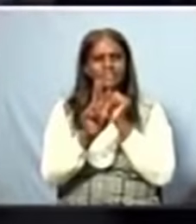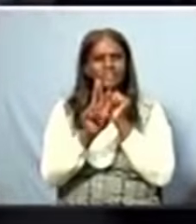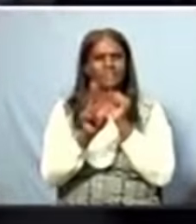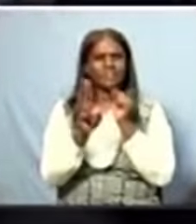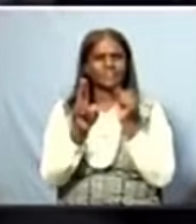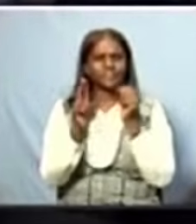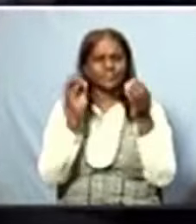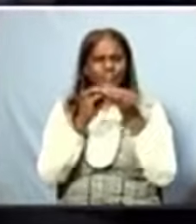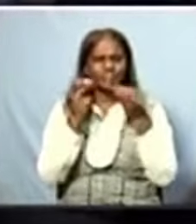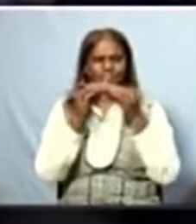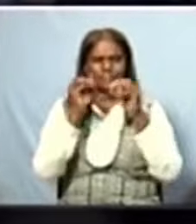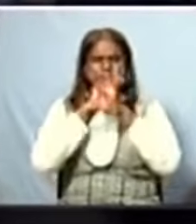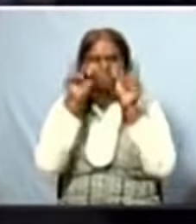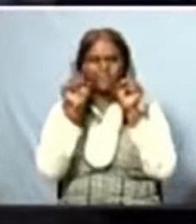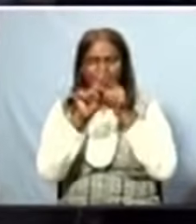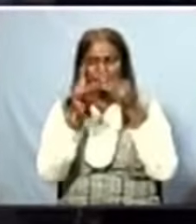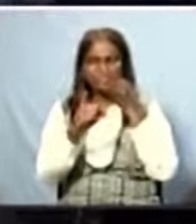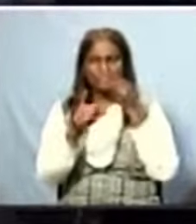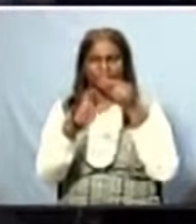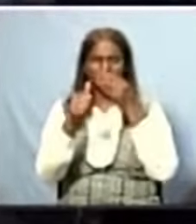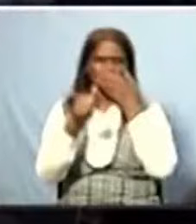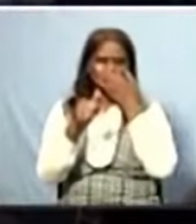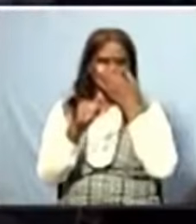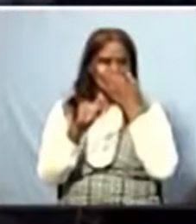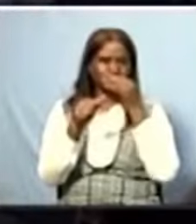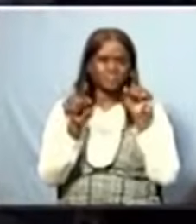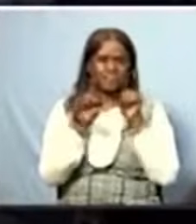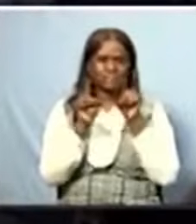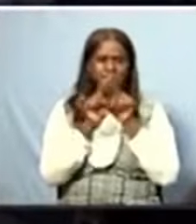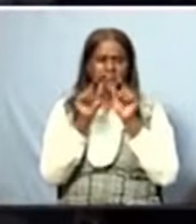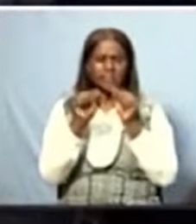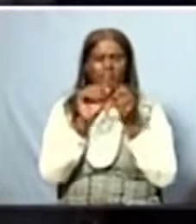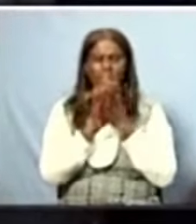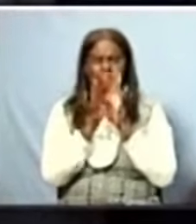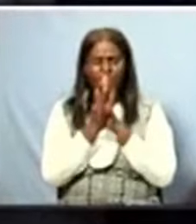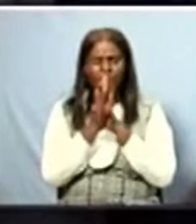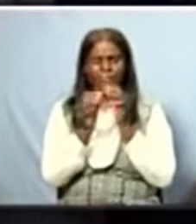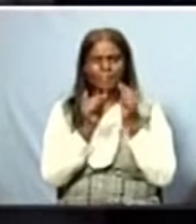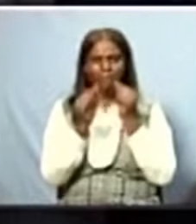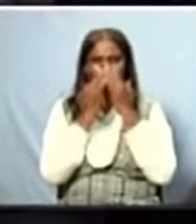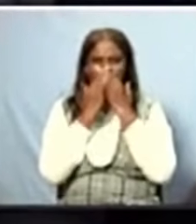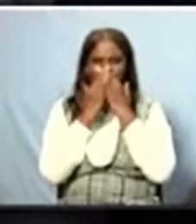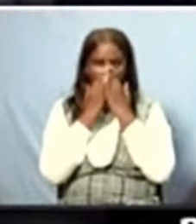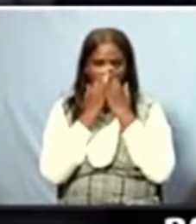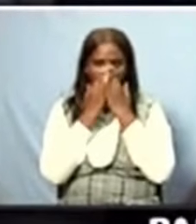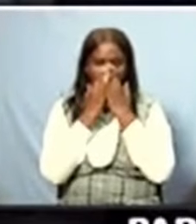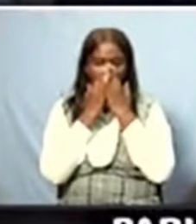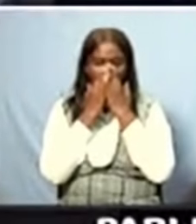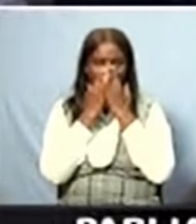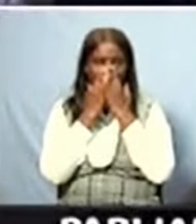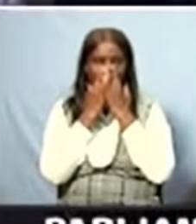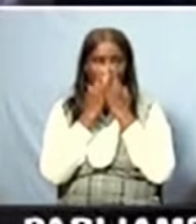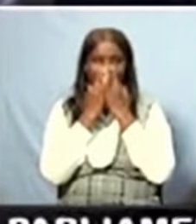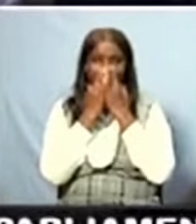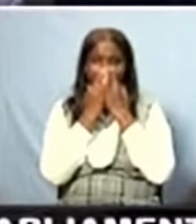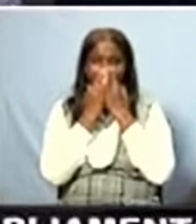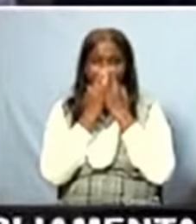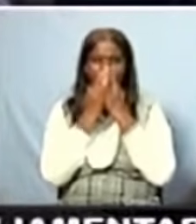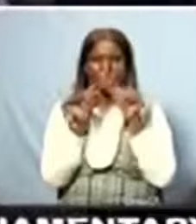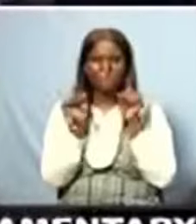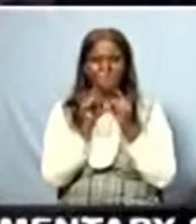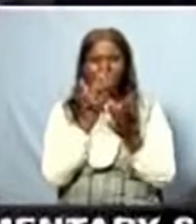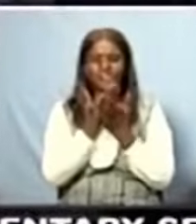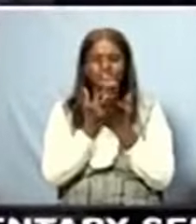more clarity as to what you prefer would be the system to use, especially that you are